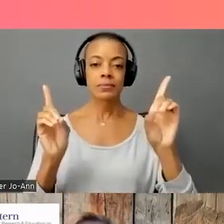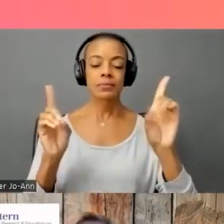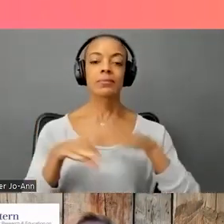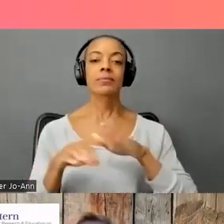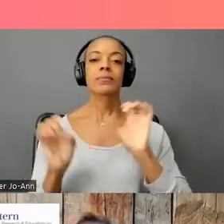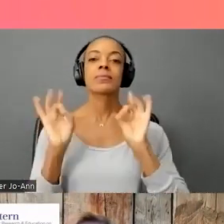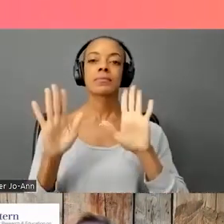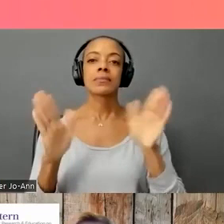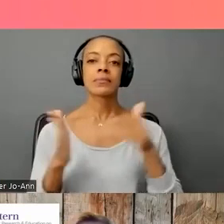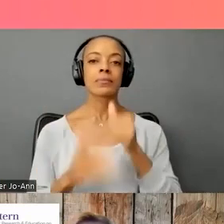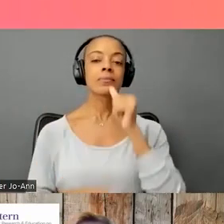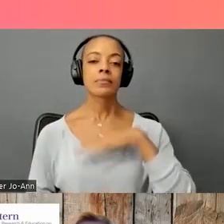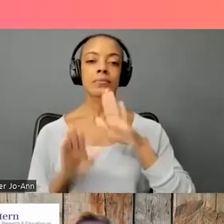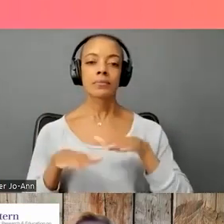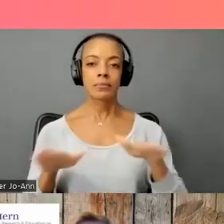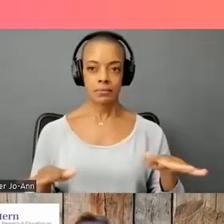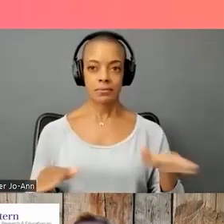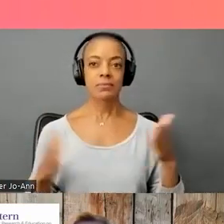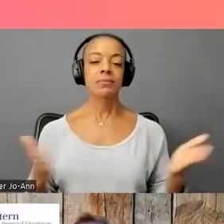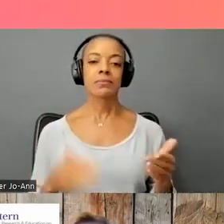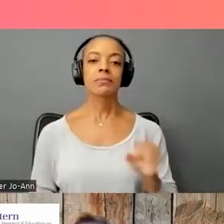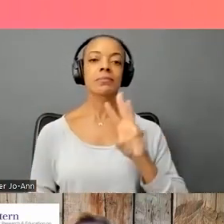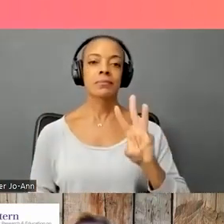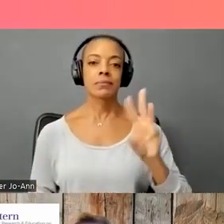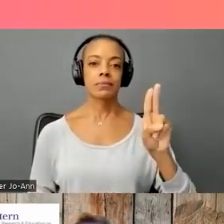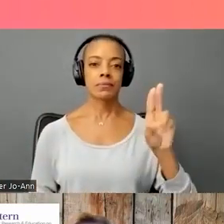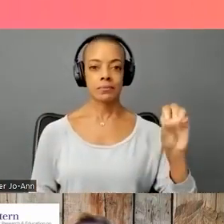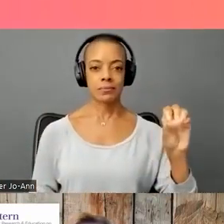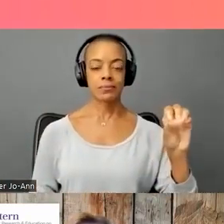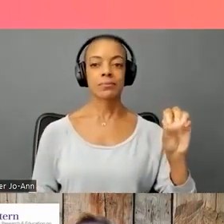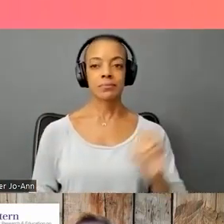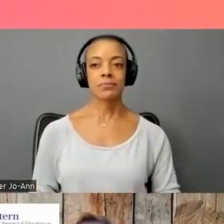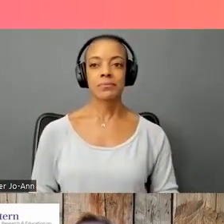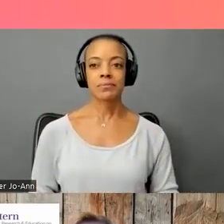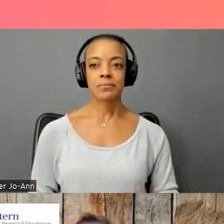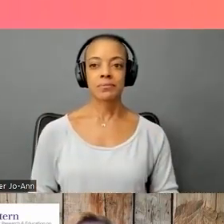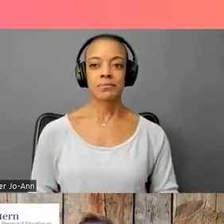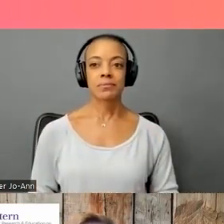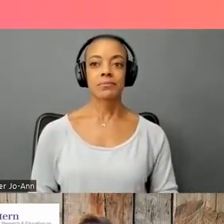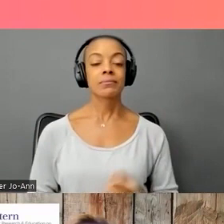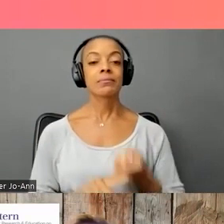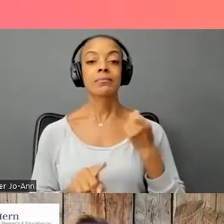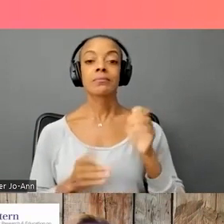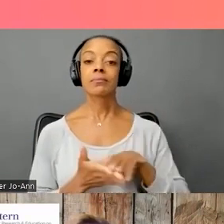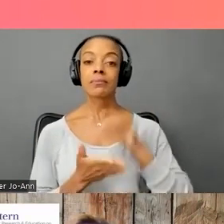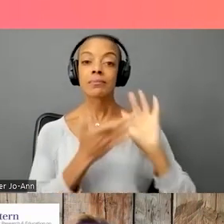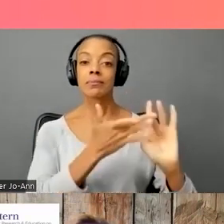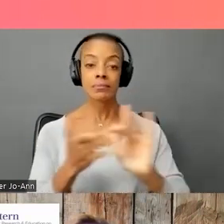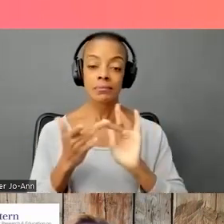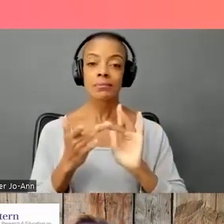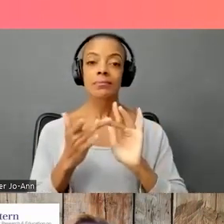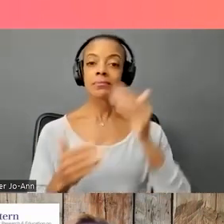Violence Against Women and Children here at Western University. On behalf of the Learning Network and Knowledge